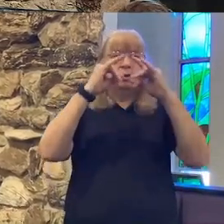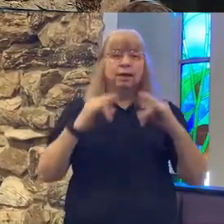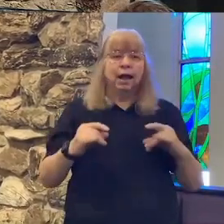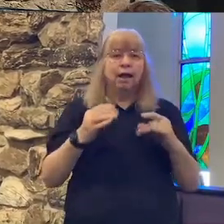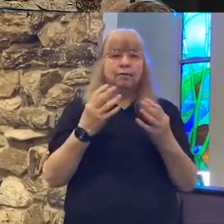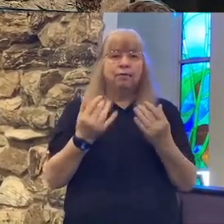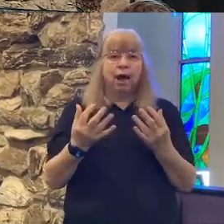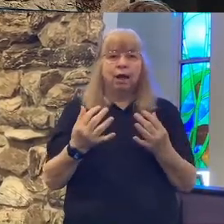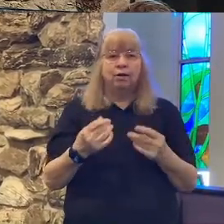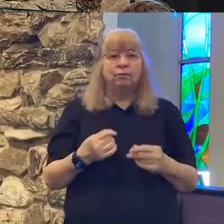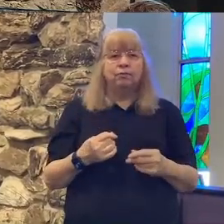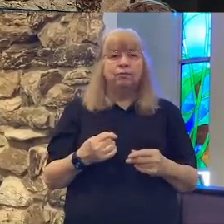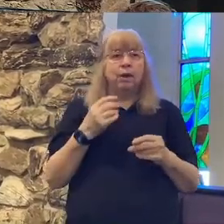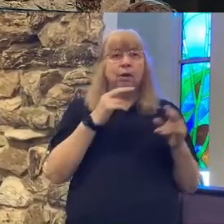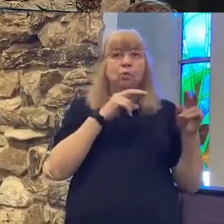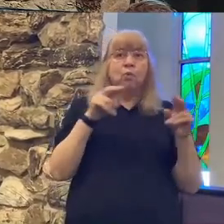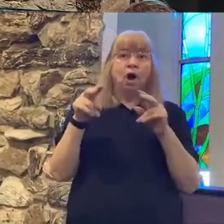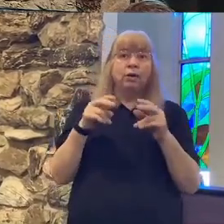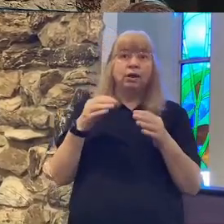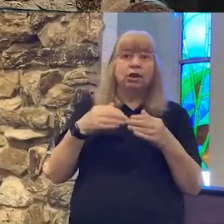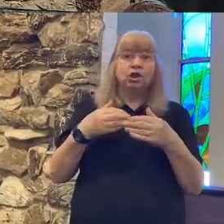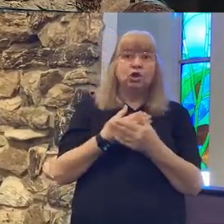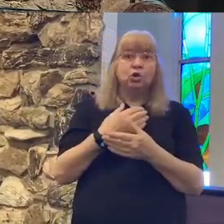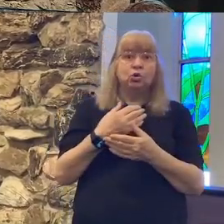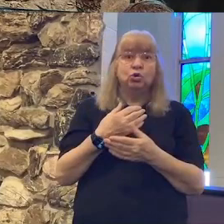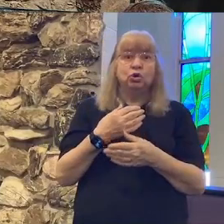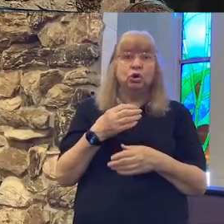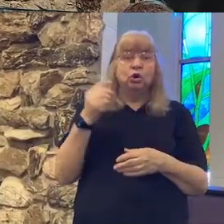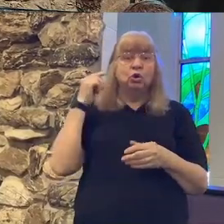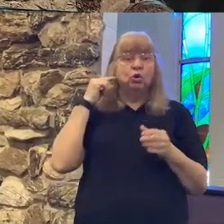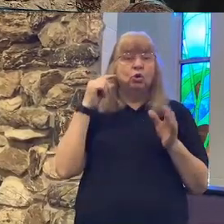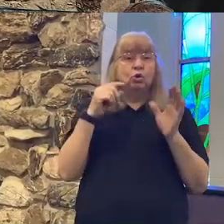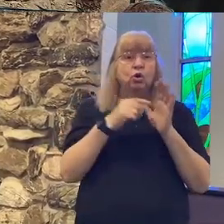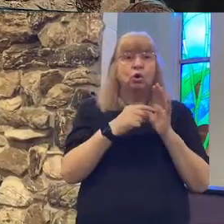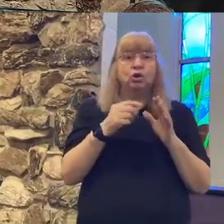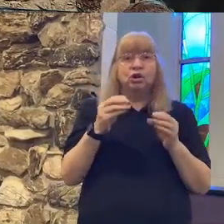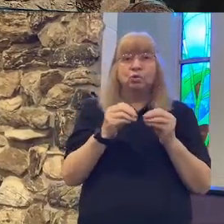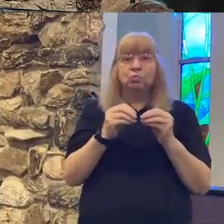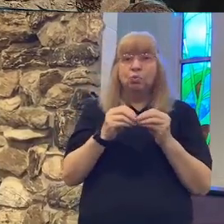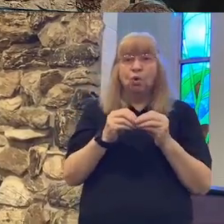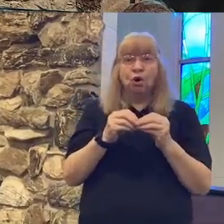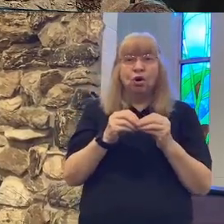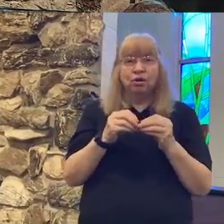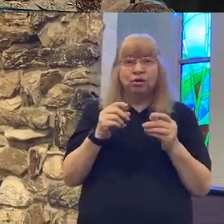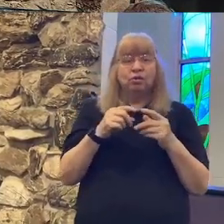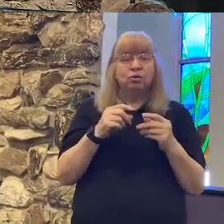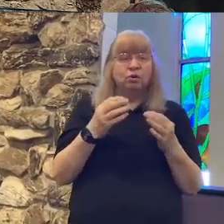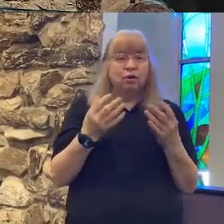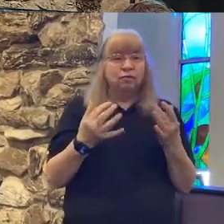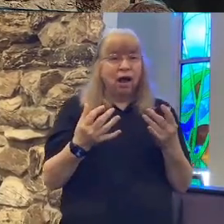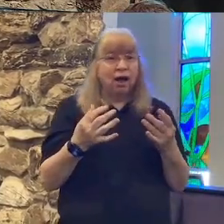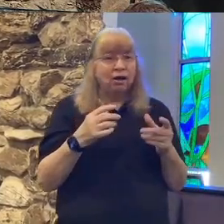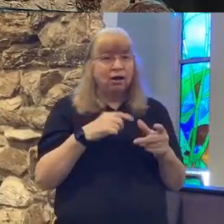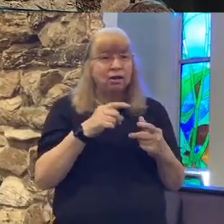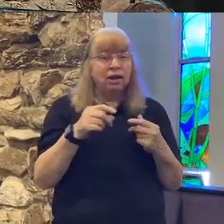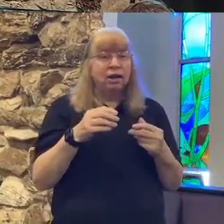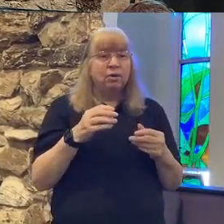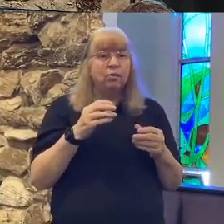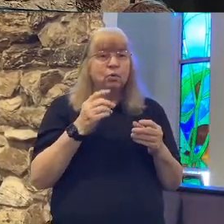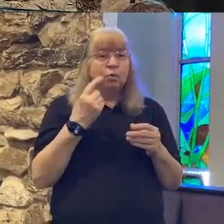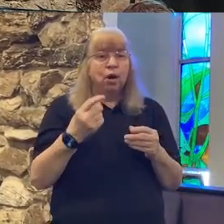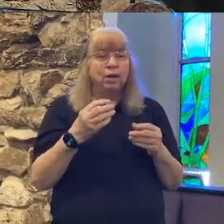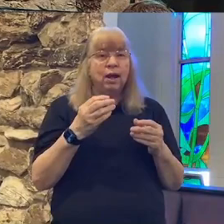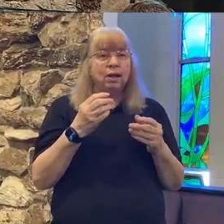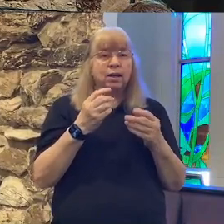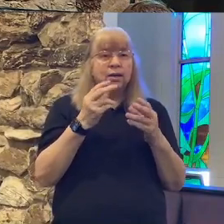Well, if you've been watching the news, though, you notice there's more to a fire than a contained fire